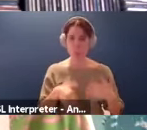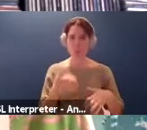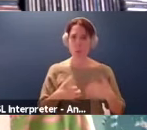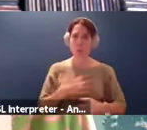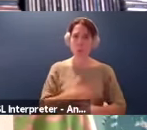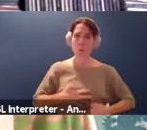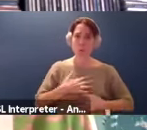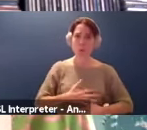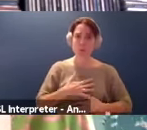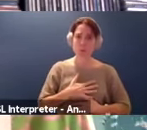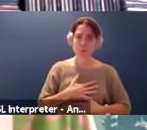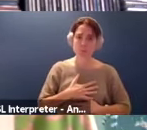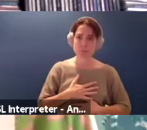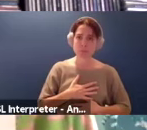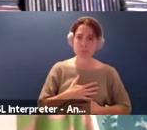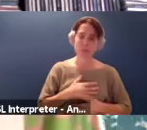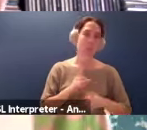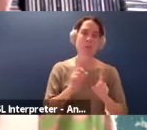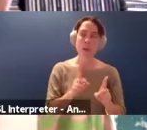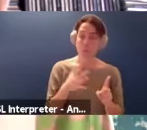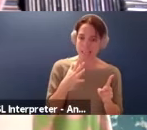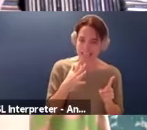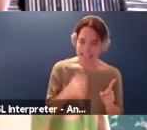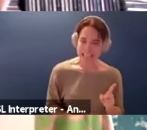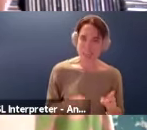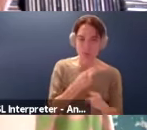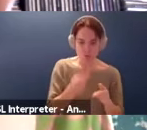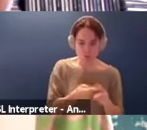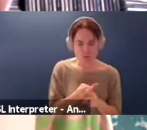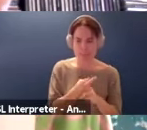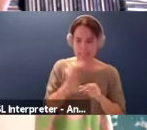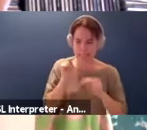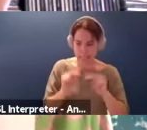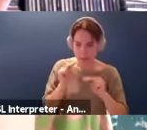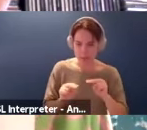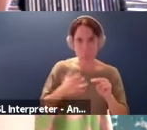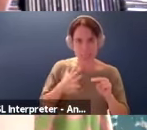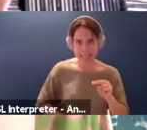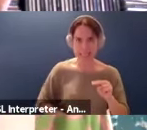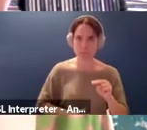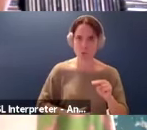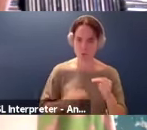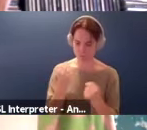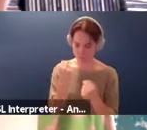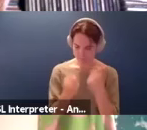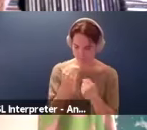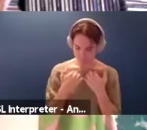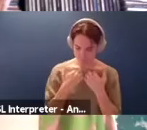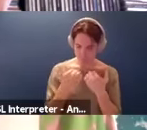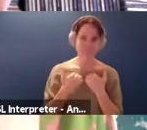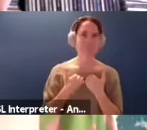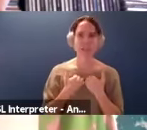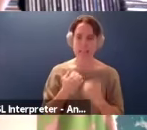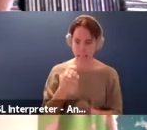examine the privilege that that we have or the benefits the advantages that we have um